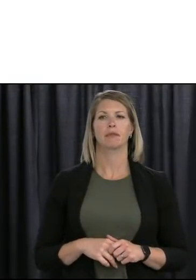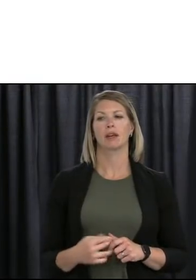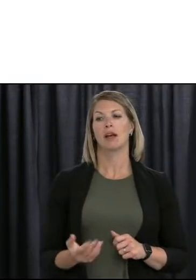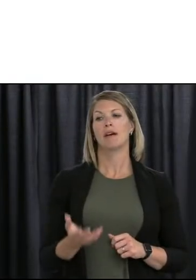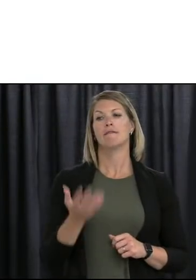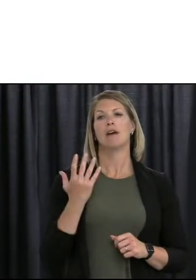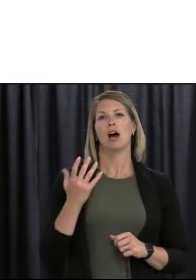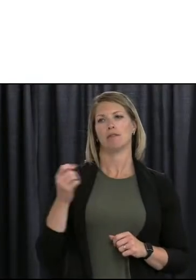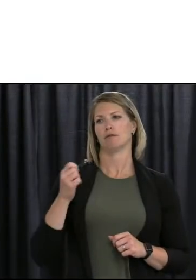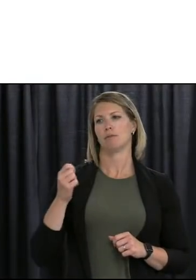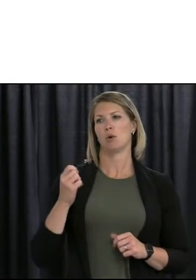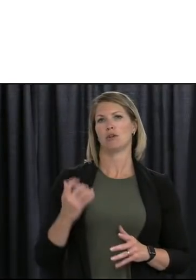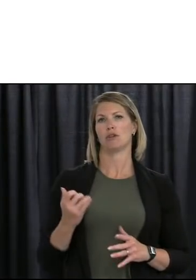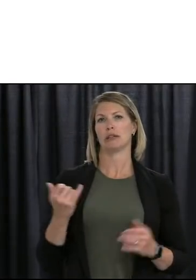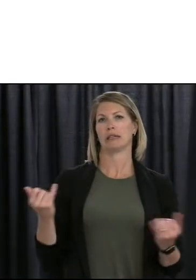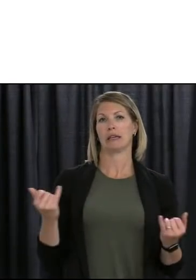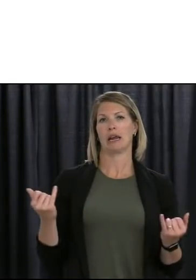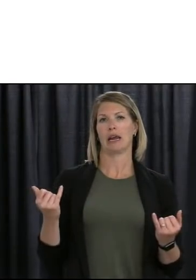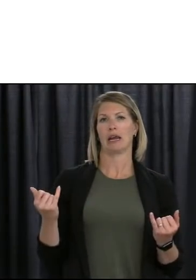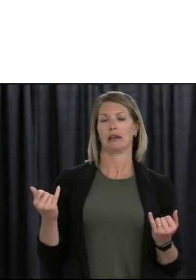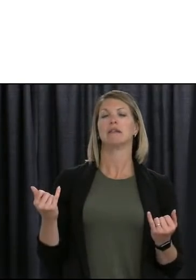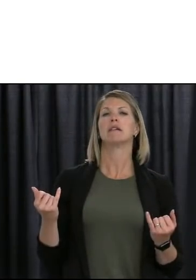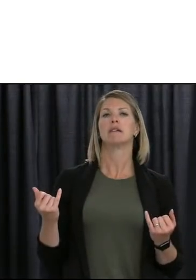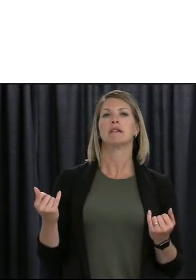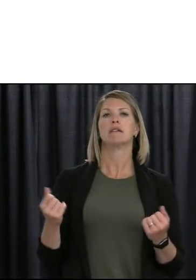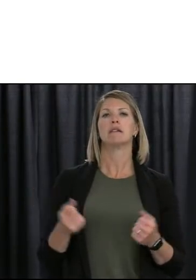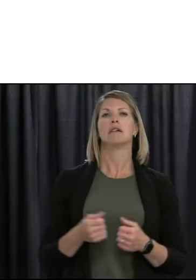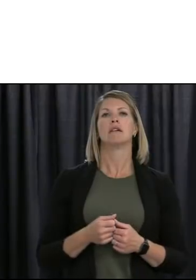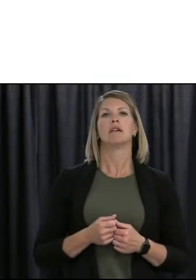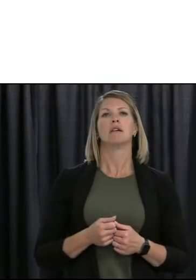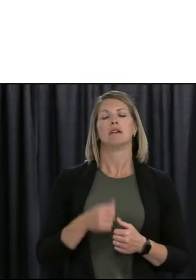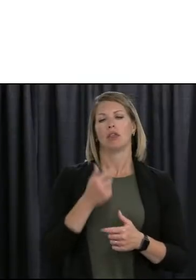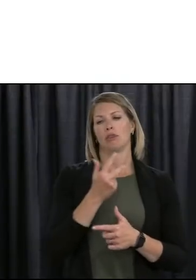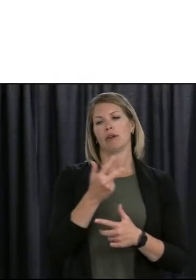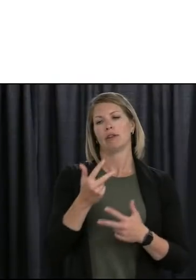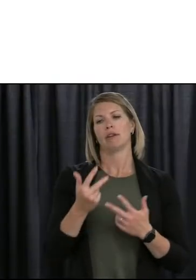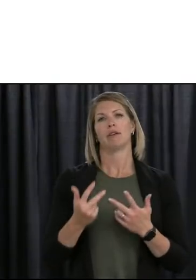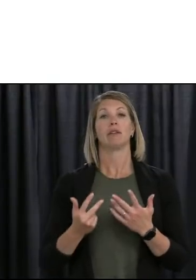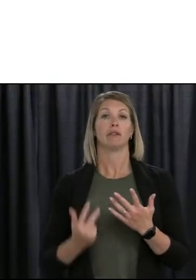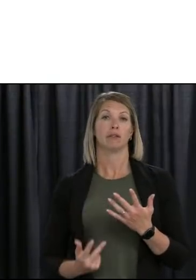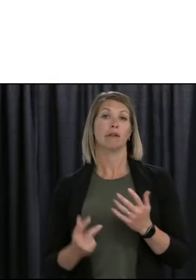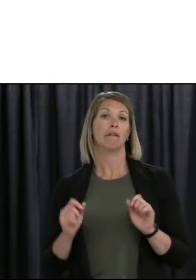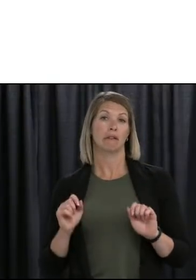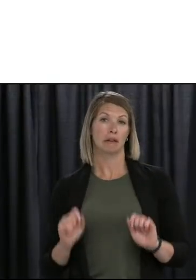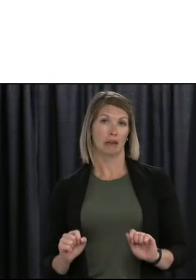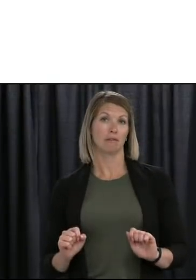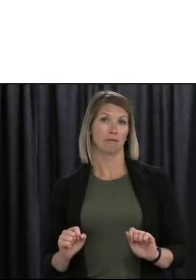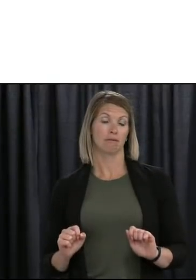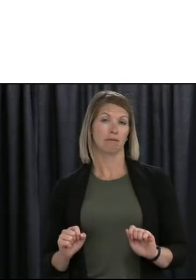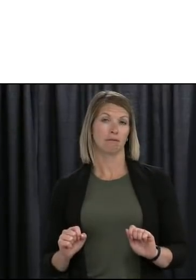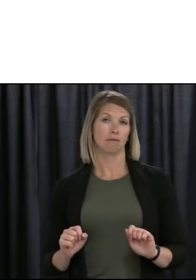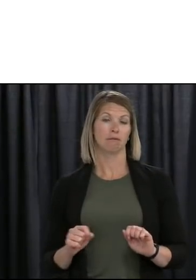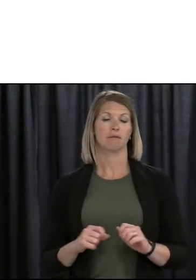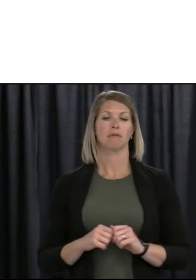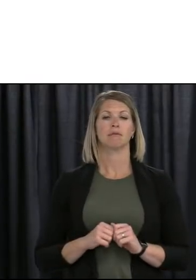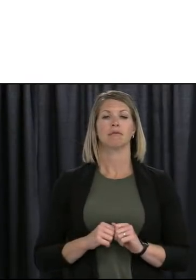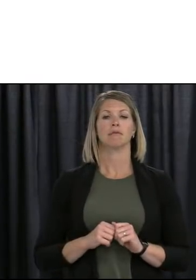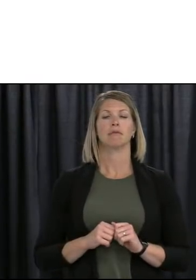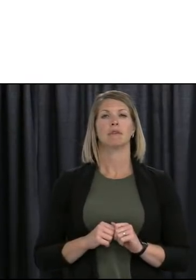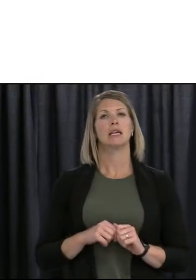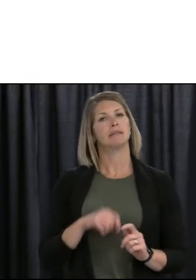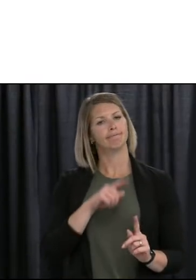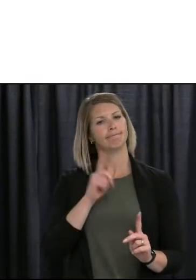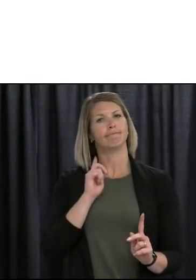today's call. Each reporter will have the opportunity to ask 2 questions and 1 follow-up. We suggest that you not ask rumor-based